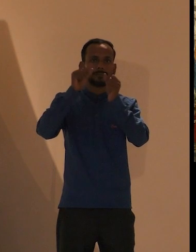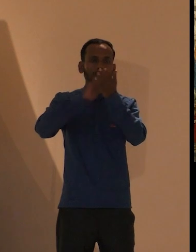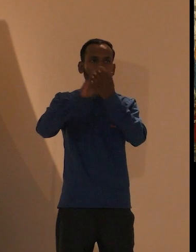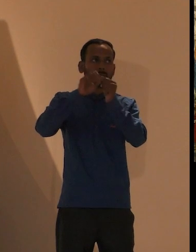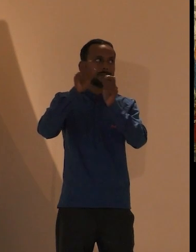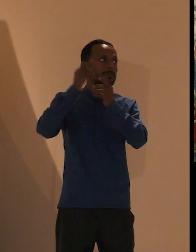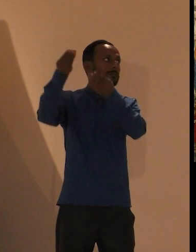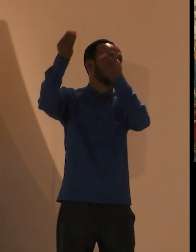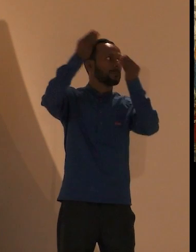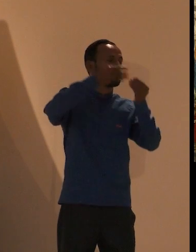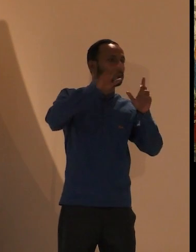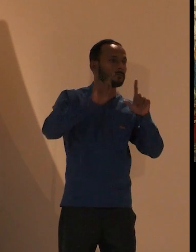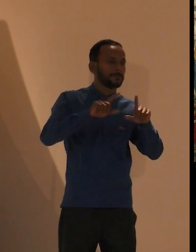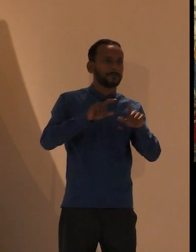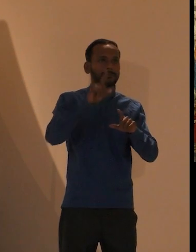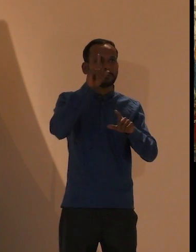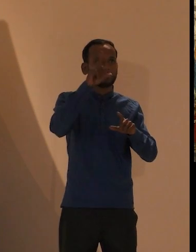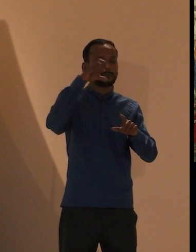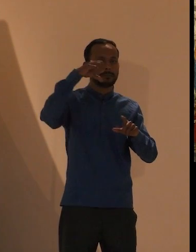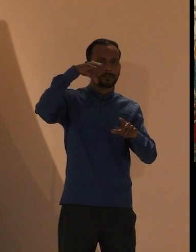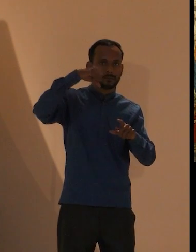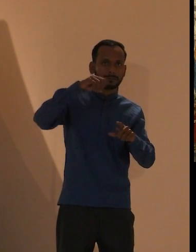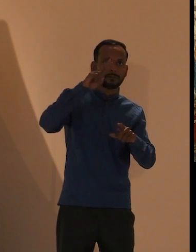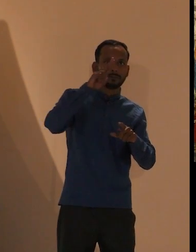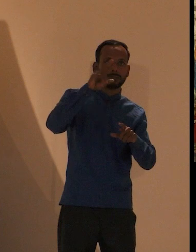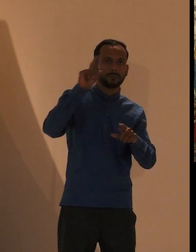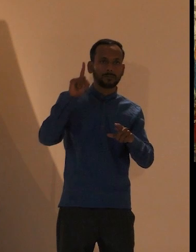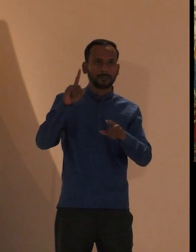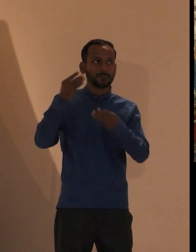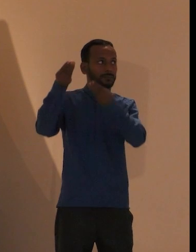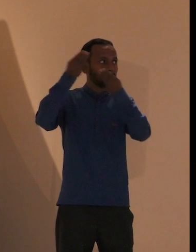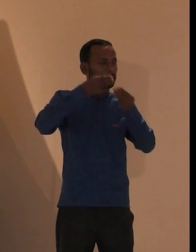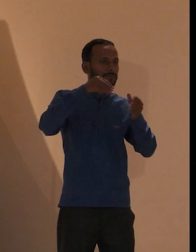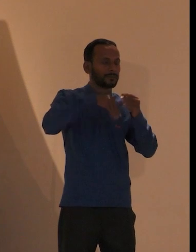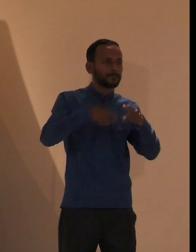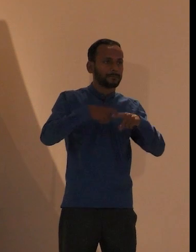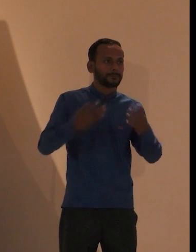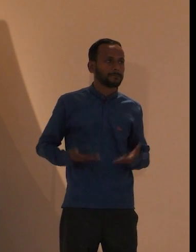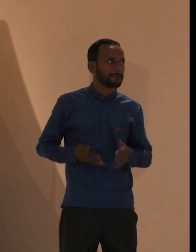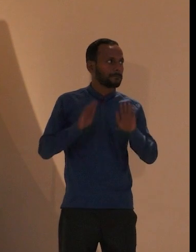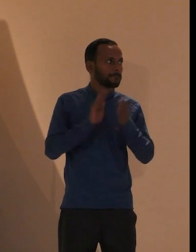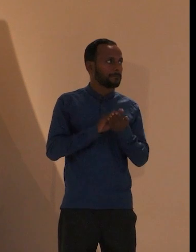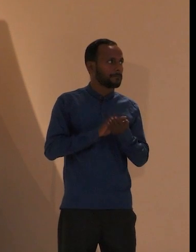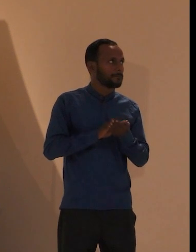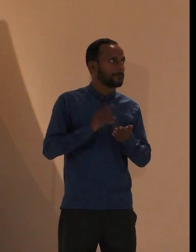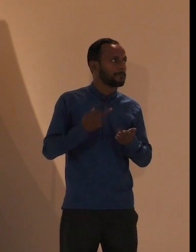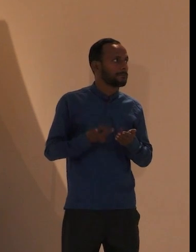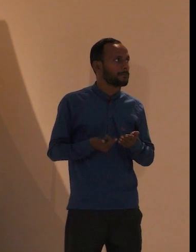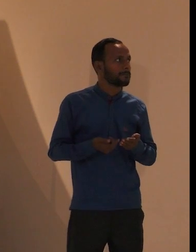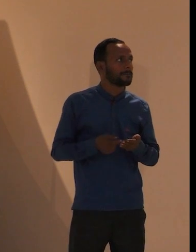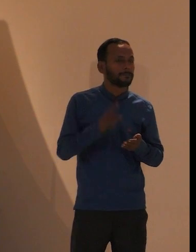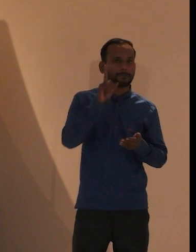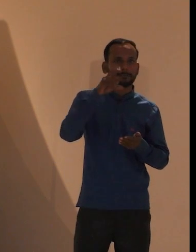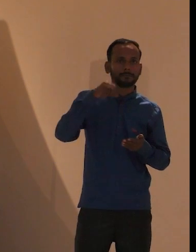1921 initial collection in the Victoria Memorial. But how? Just a kind of teaser. So what does the 1925